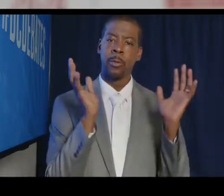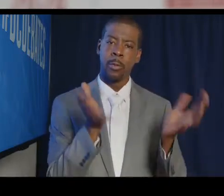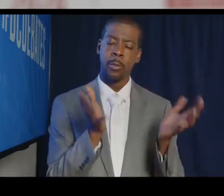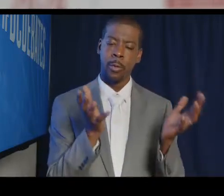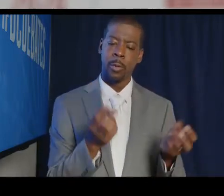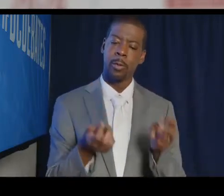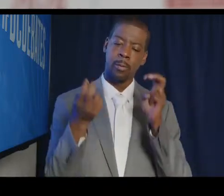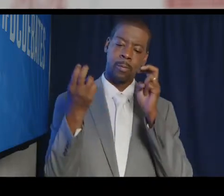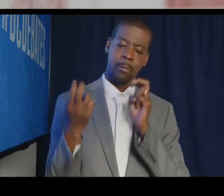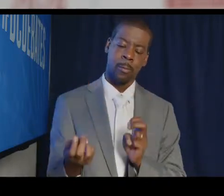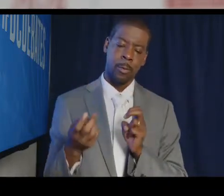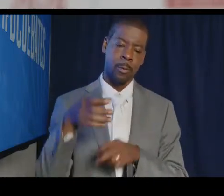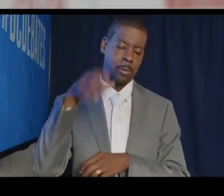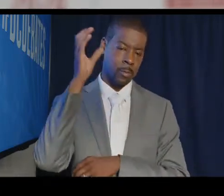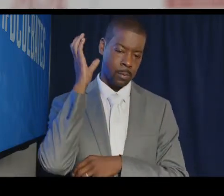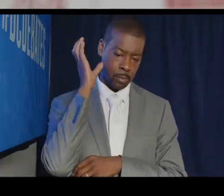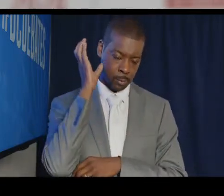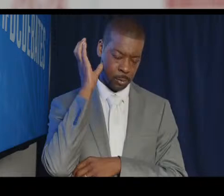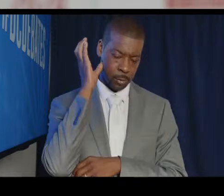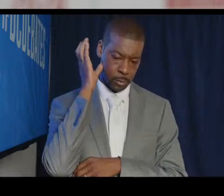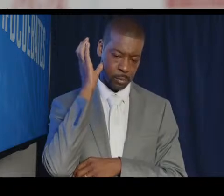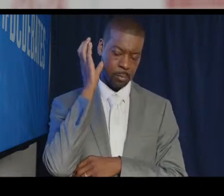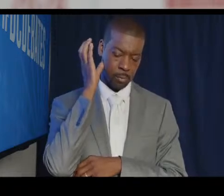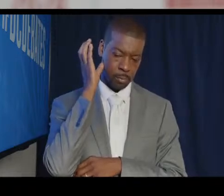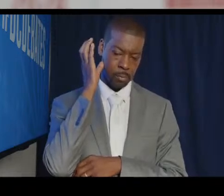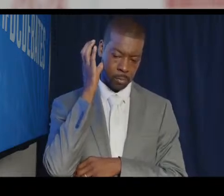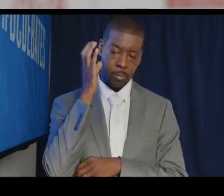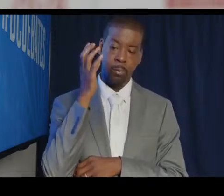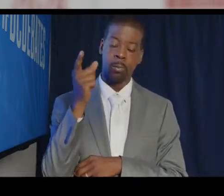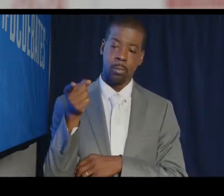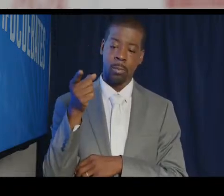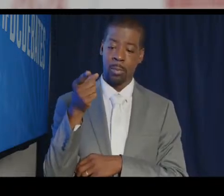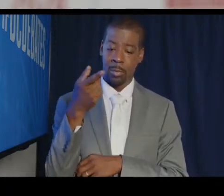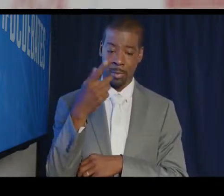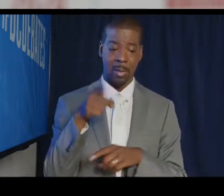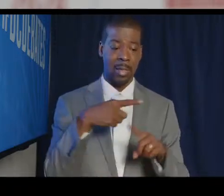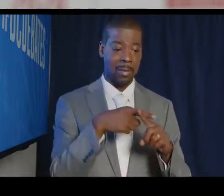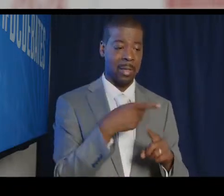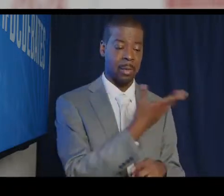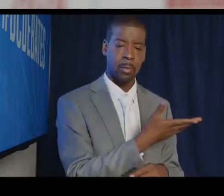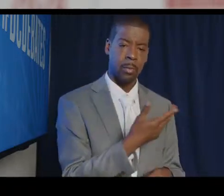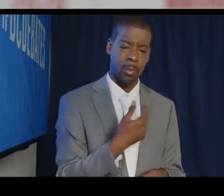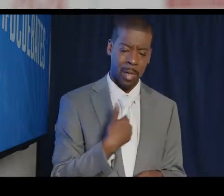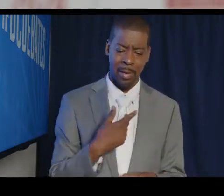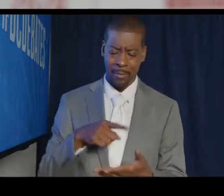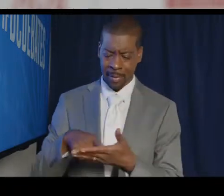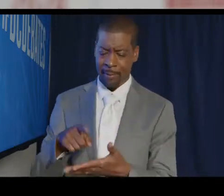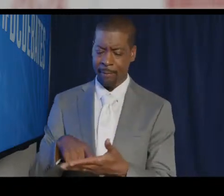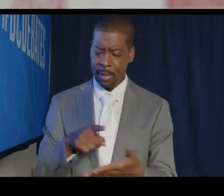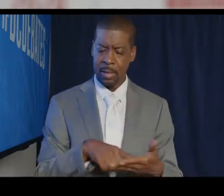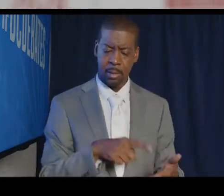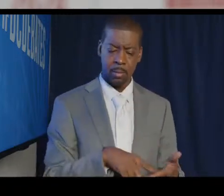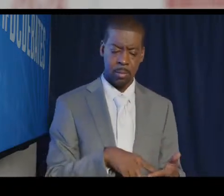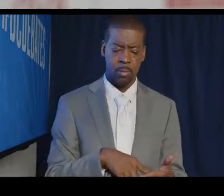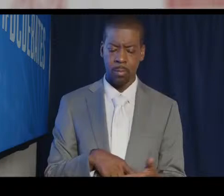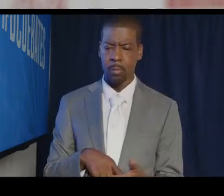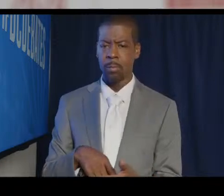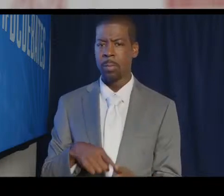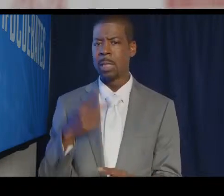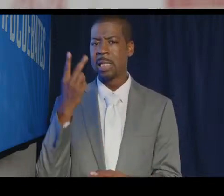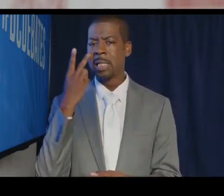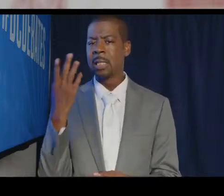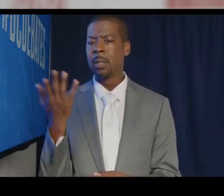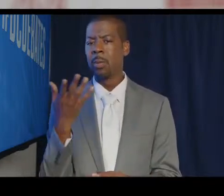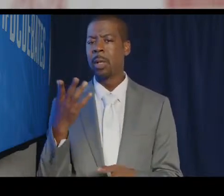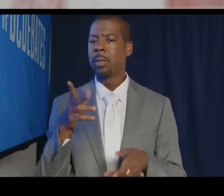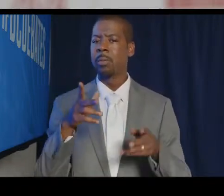them, hear what their concerns are. Take those concerns up when you're doing your deliberations and when you're having the investigation. Look into what the people are